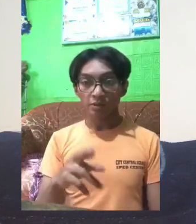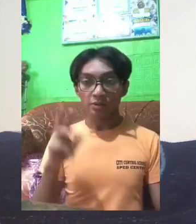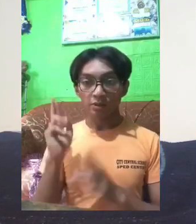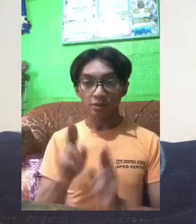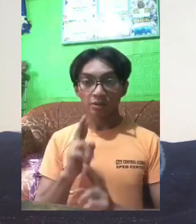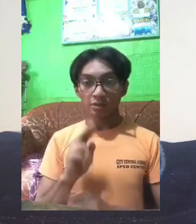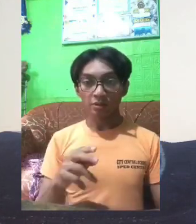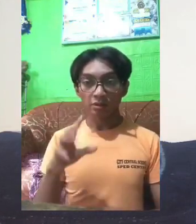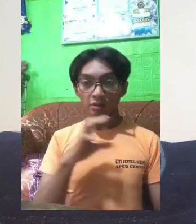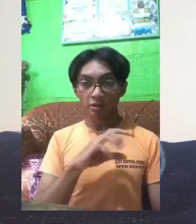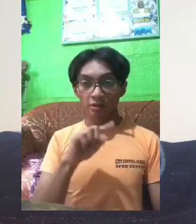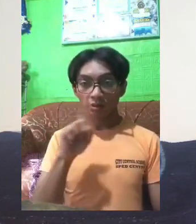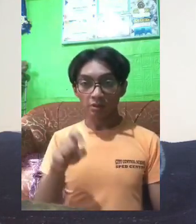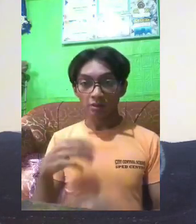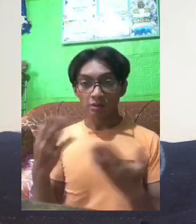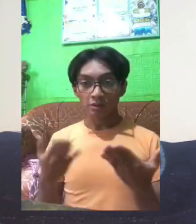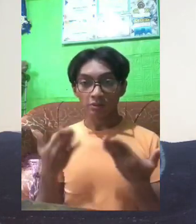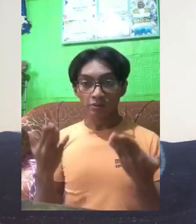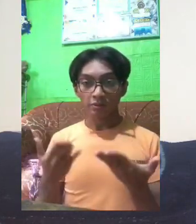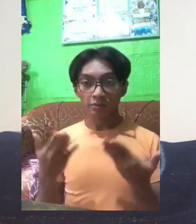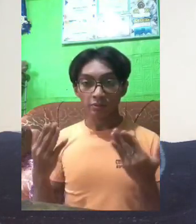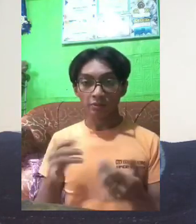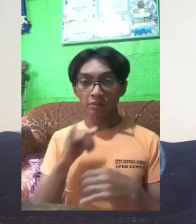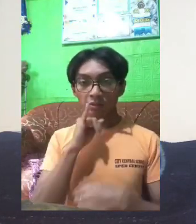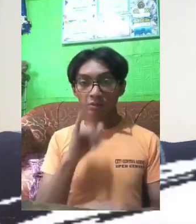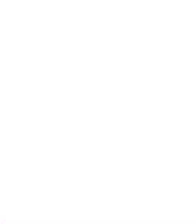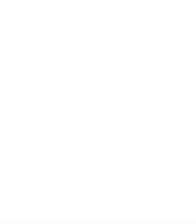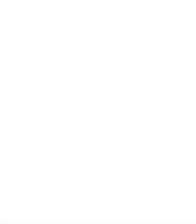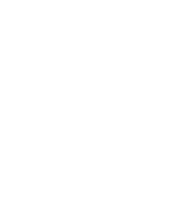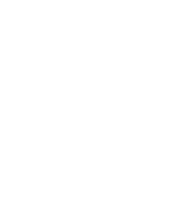stress students out, change how they teach or give assignments.